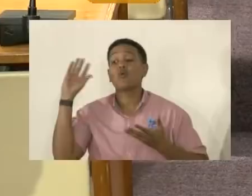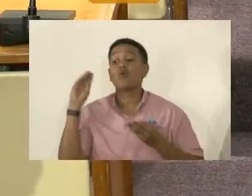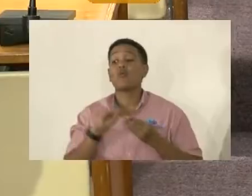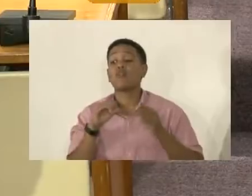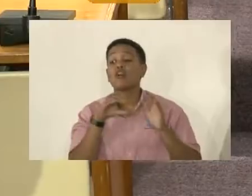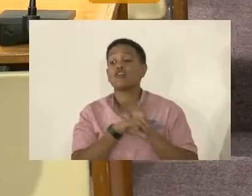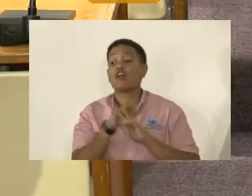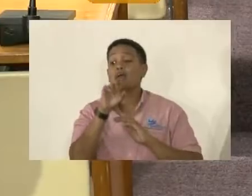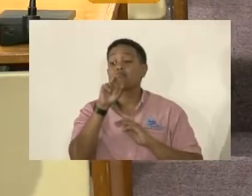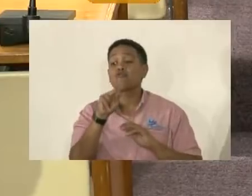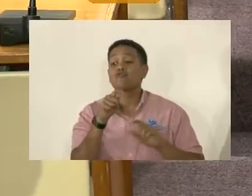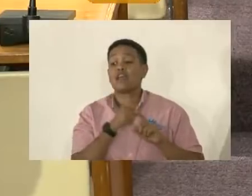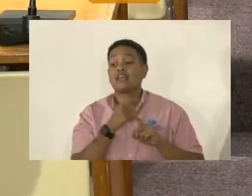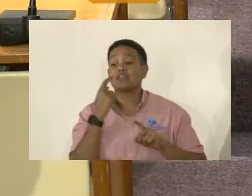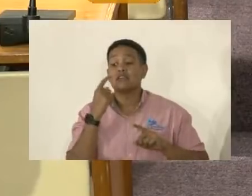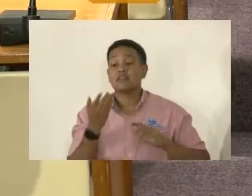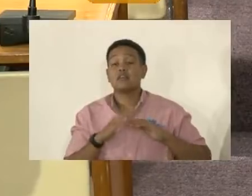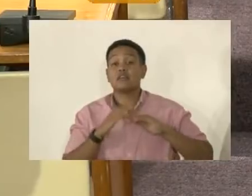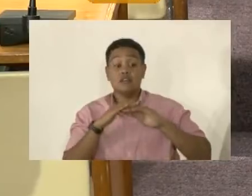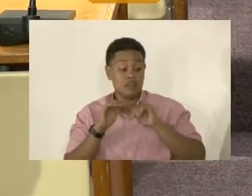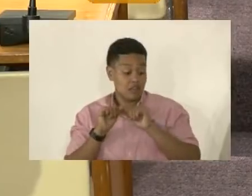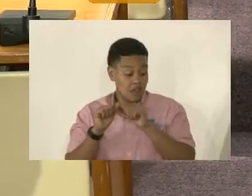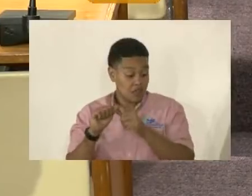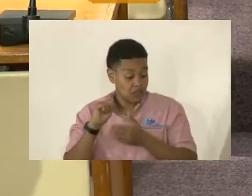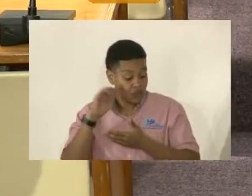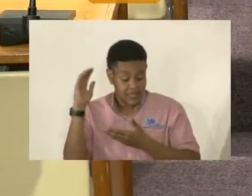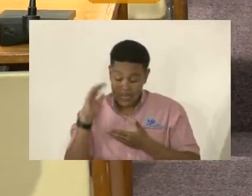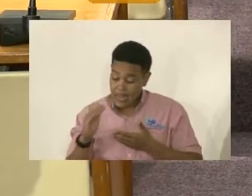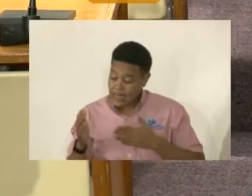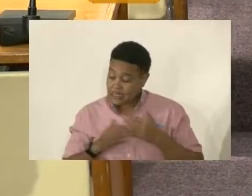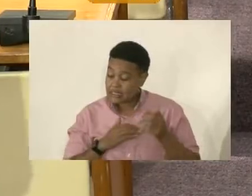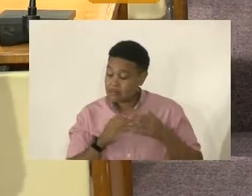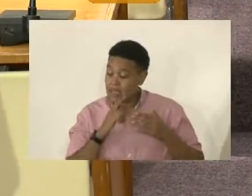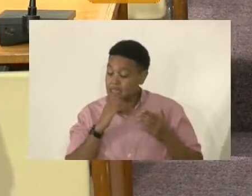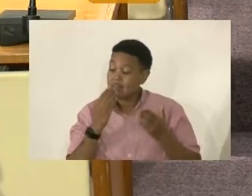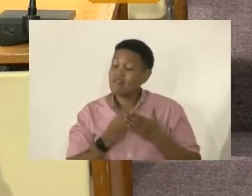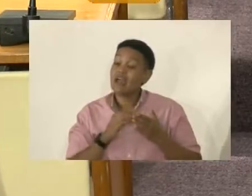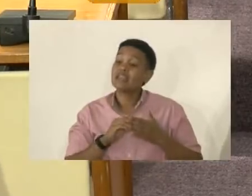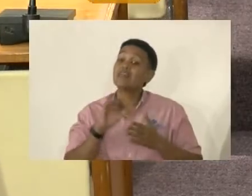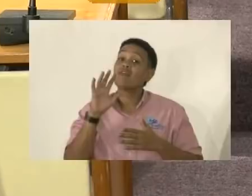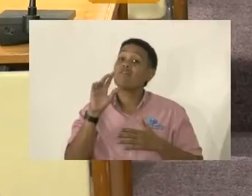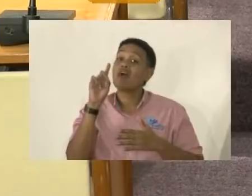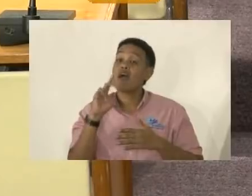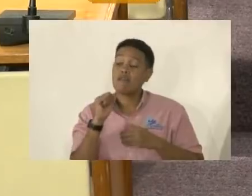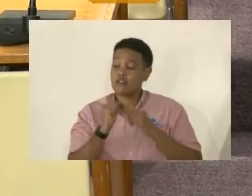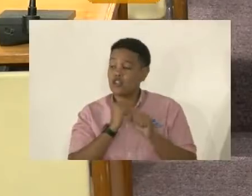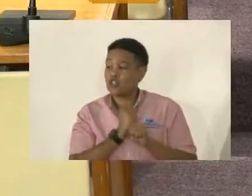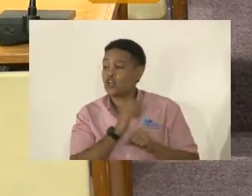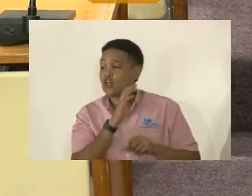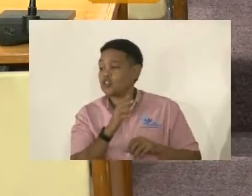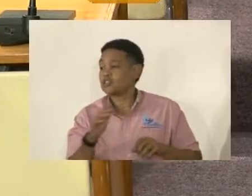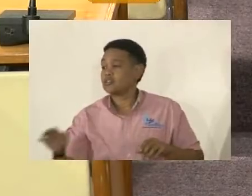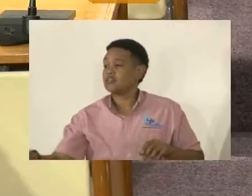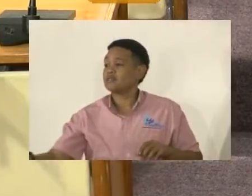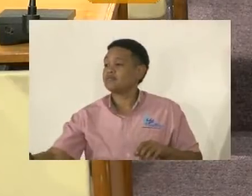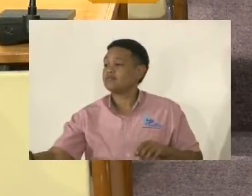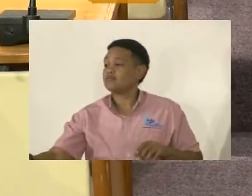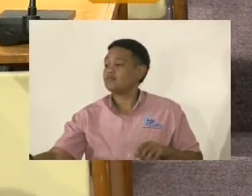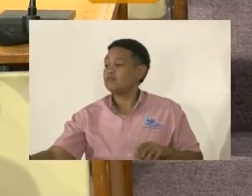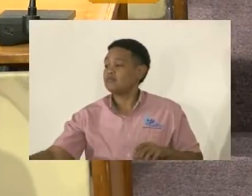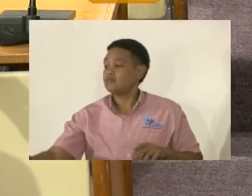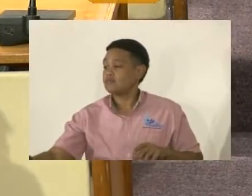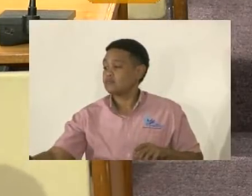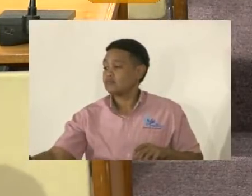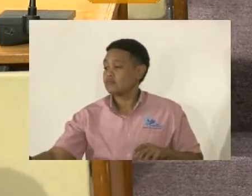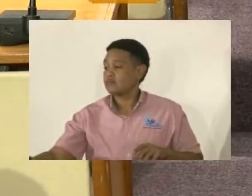rate continues to decline, despite the fact that in 5.5 years of the Jamaica Labour Party